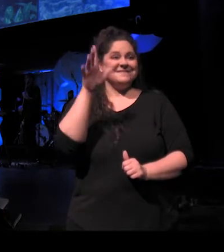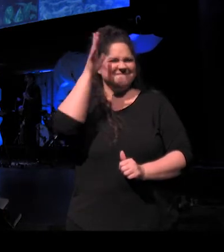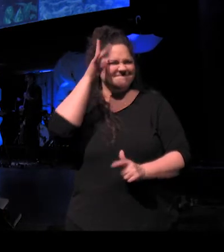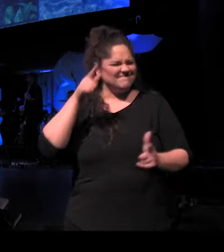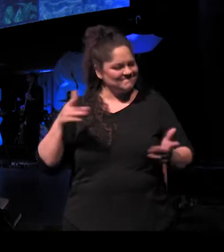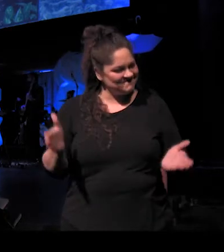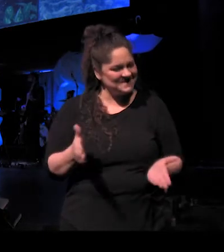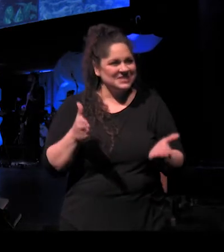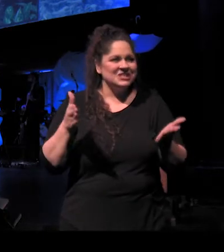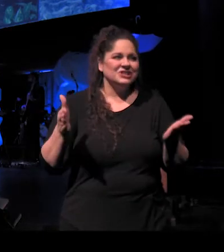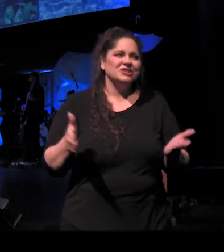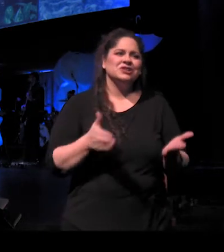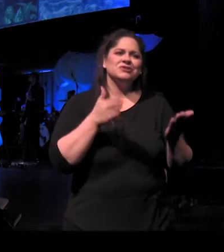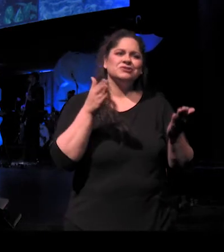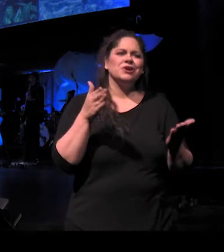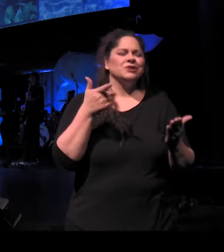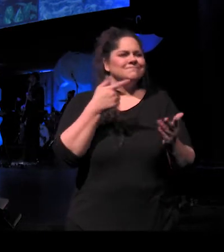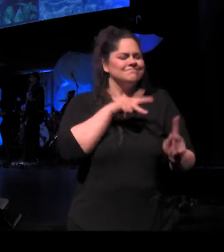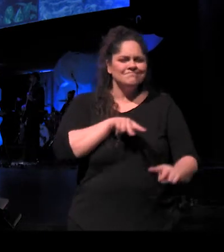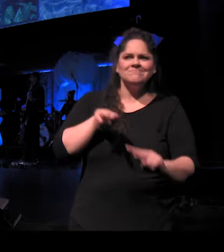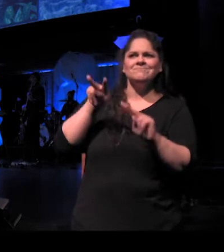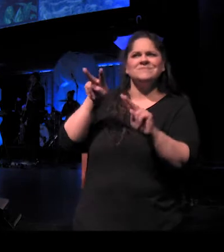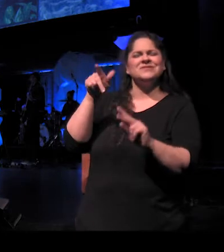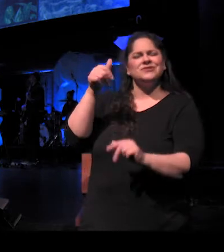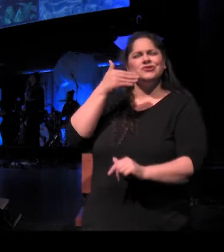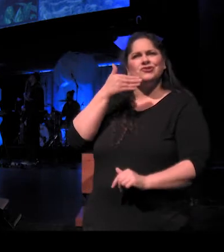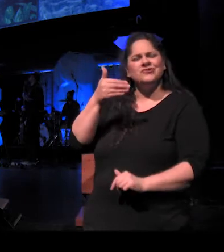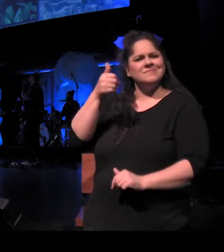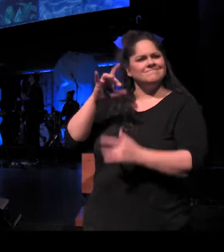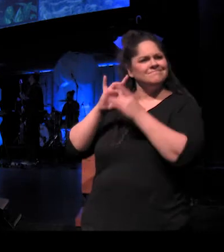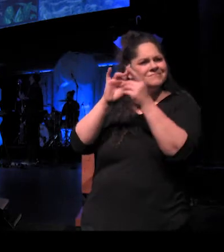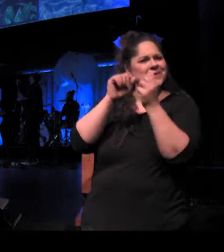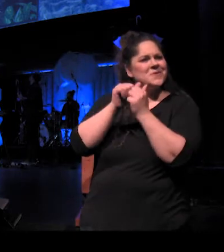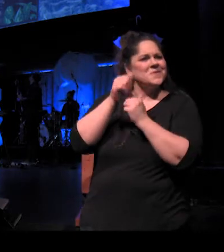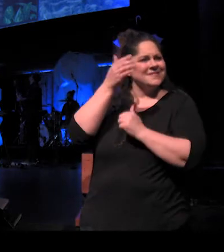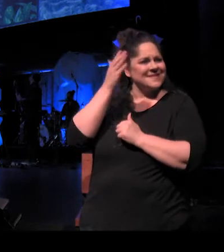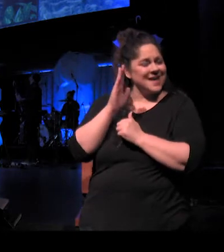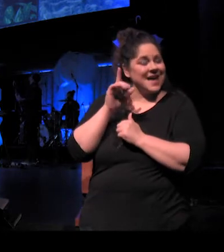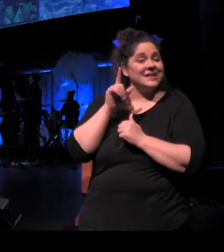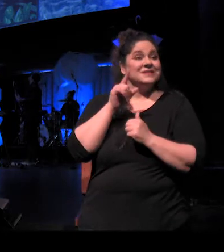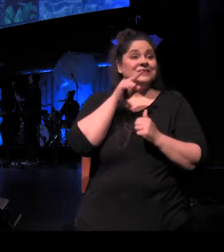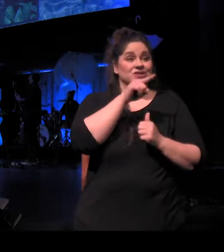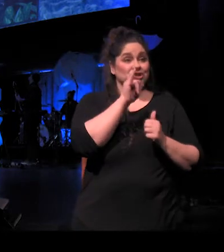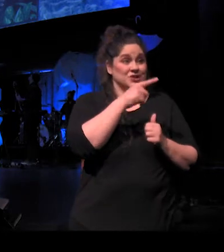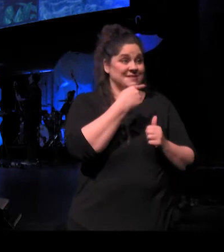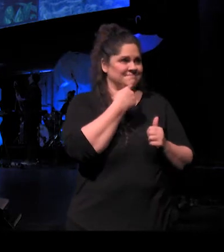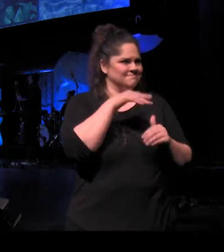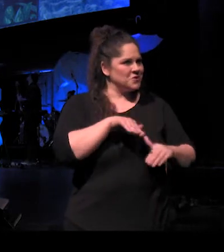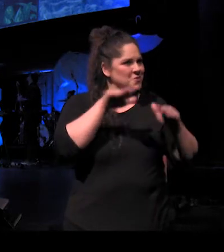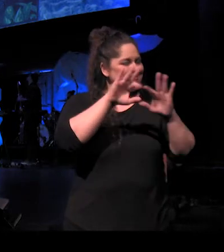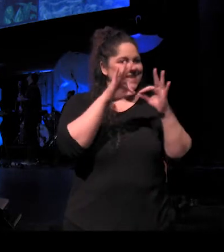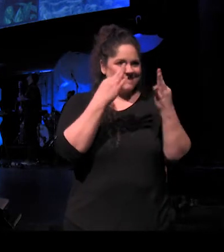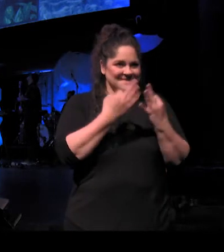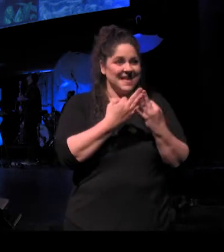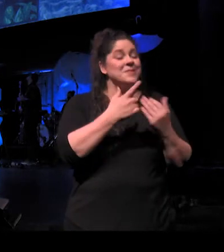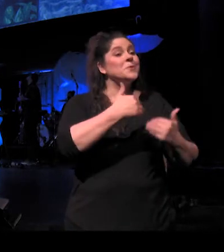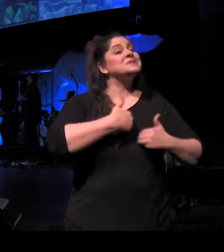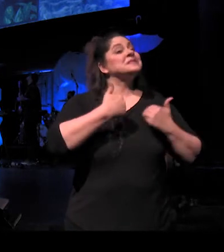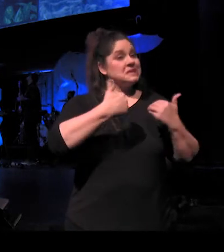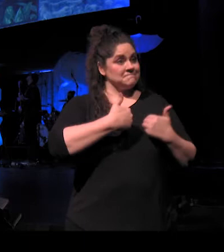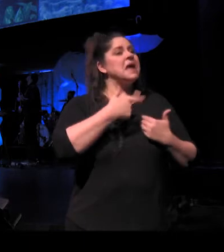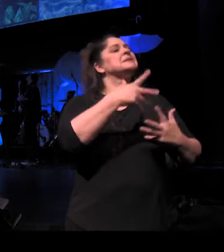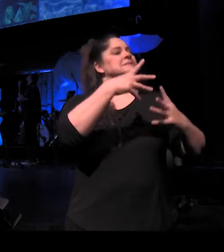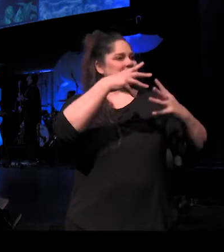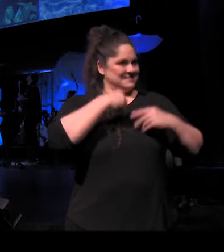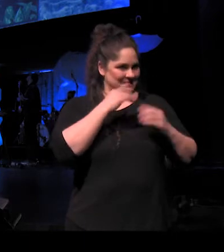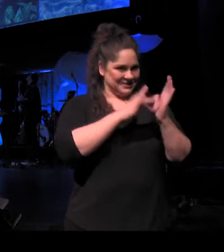and is a good example of a godly man. Josh says he's been raised in a family that follows Jesus and at a young age decided to accept Christ as his